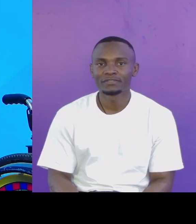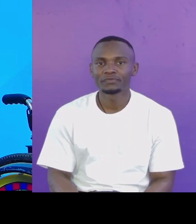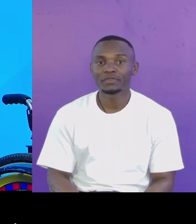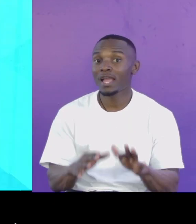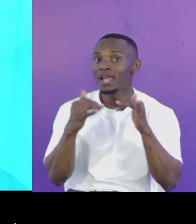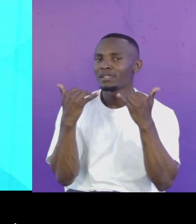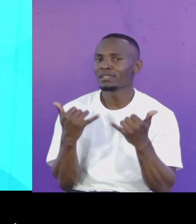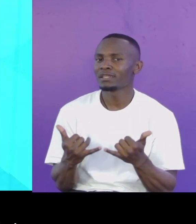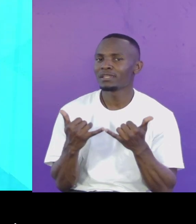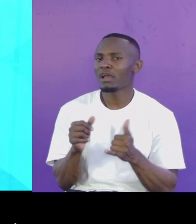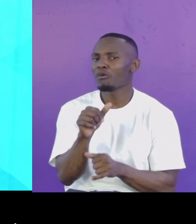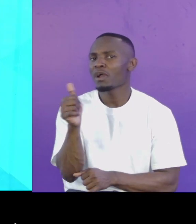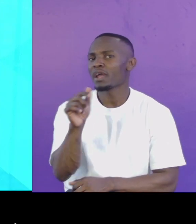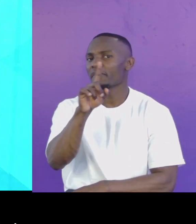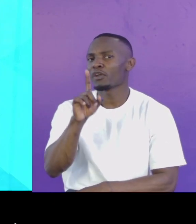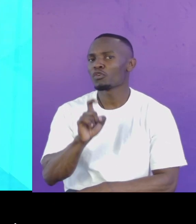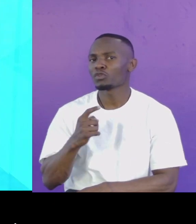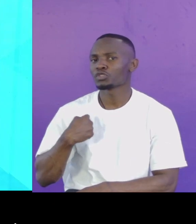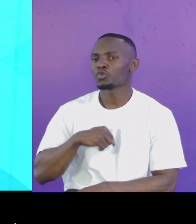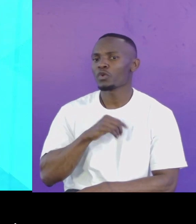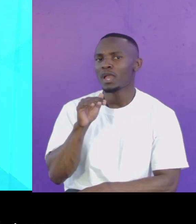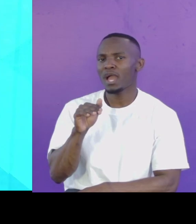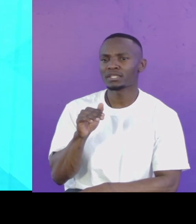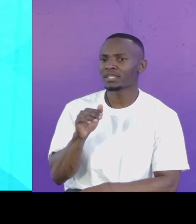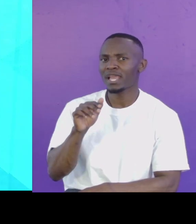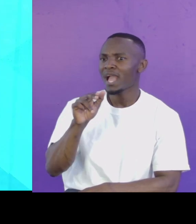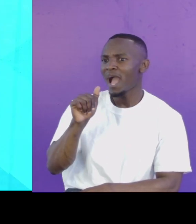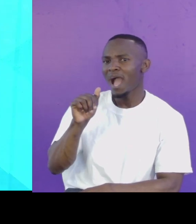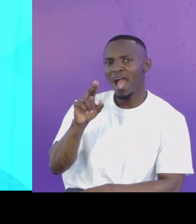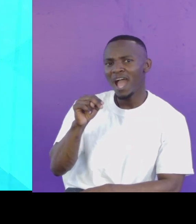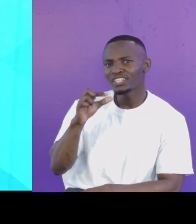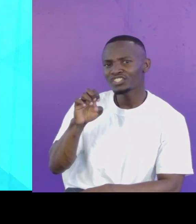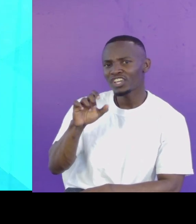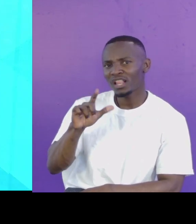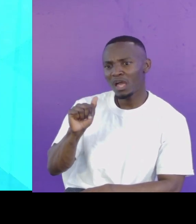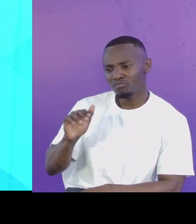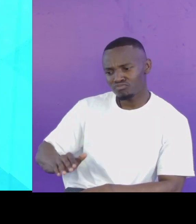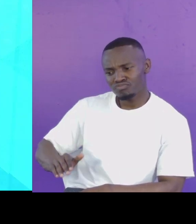Now, there's the other question we are asking: how did Angela Lynn grow up?